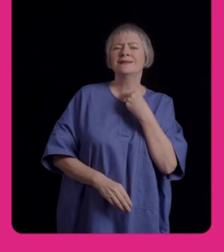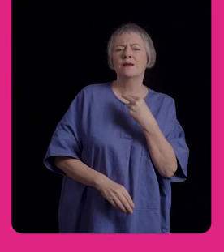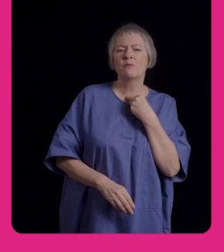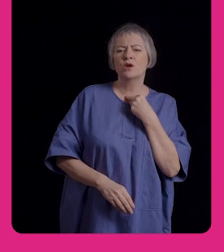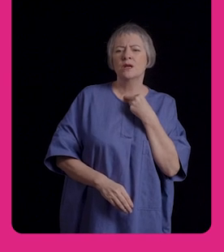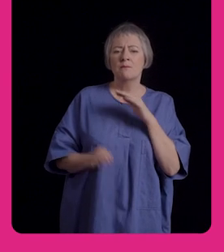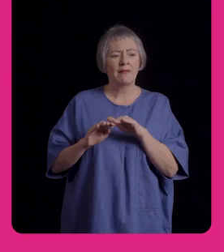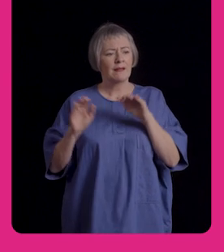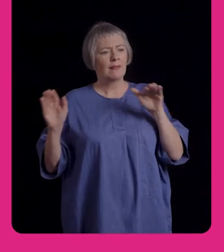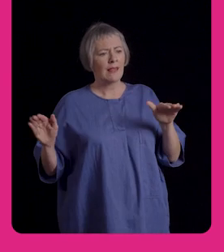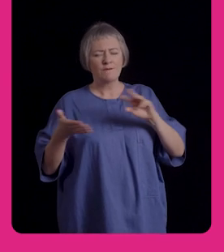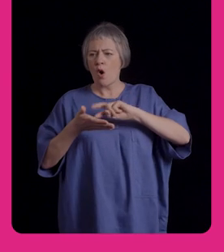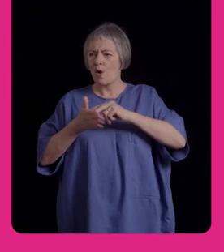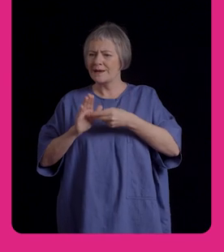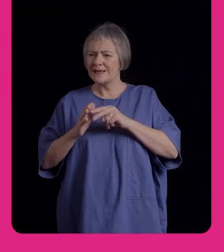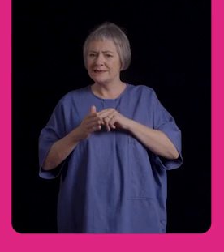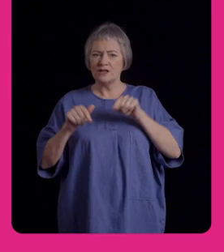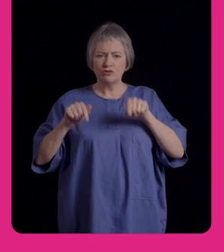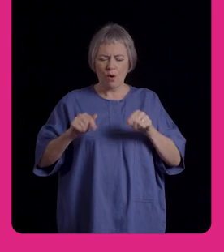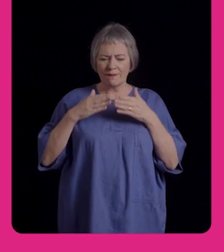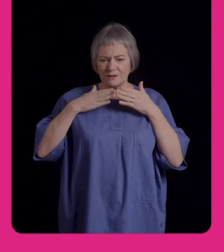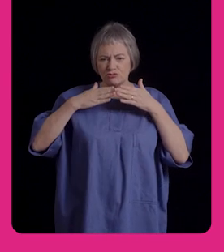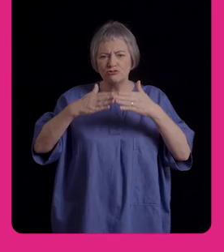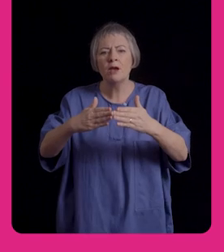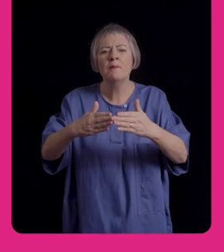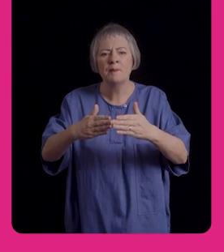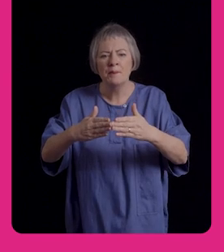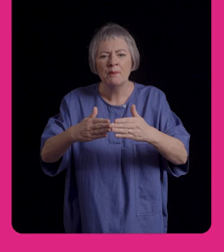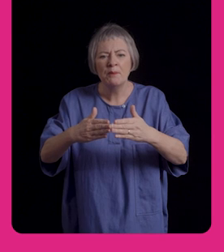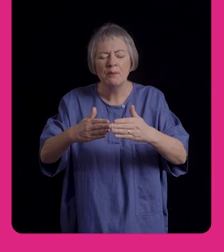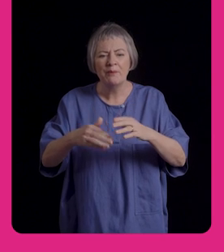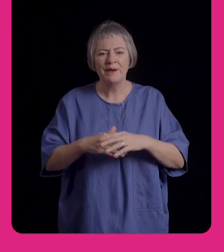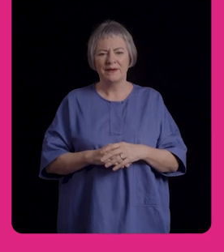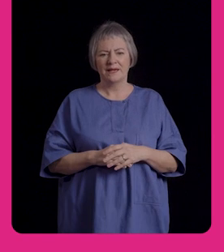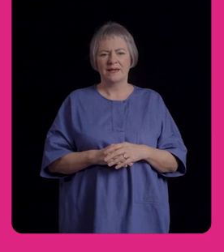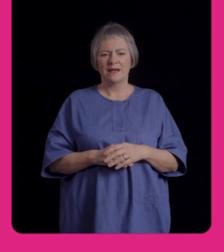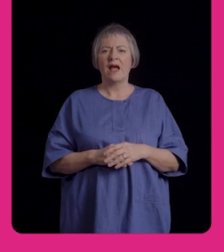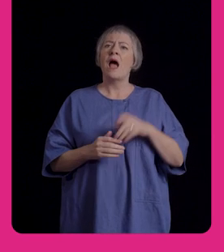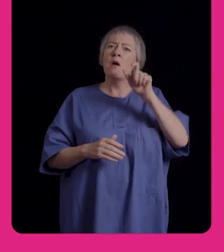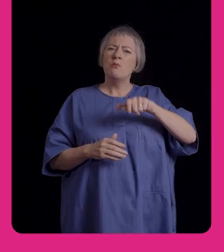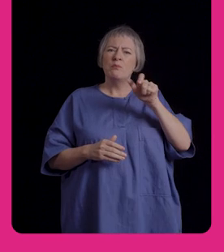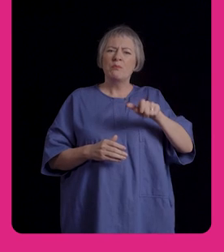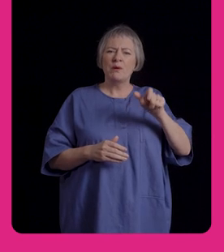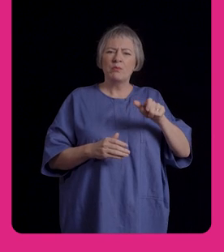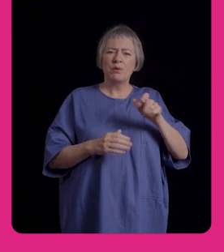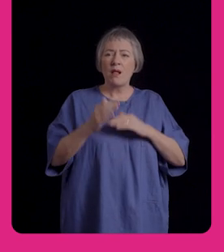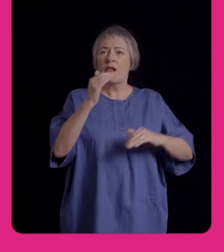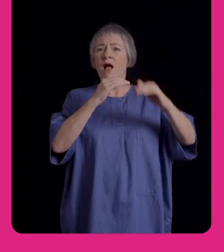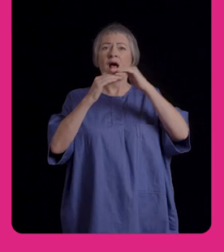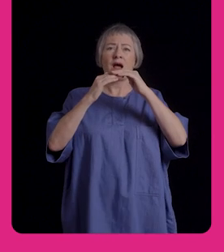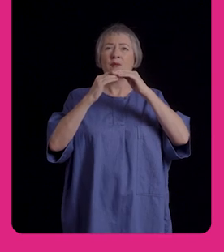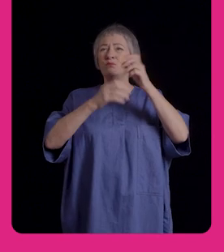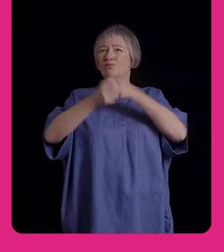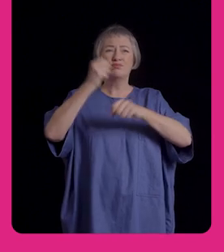disappointed by the level of organization here on the ship. There's There's like people up aloft, like